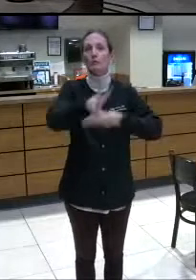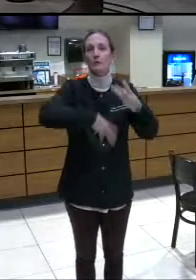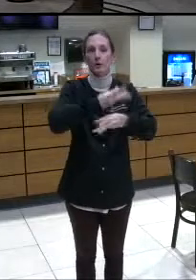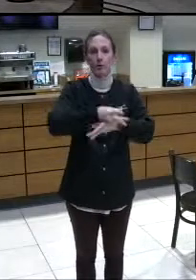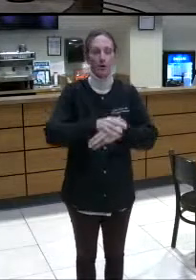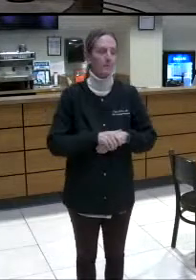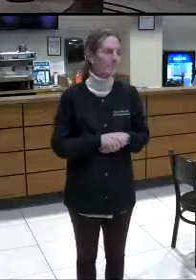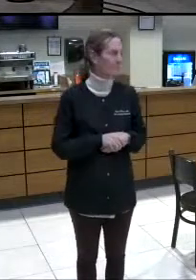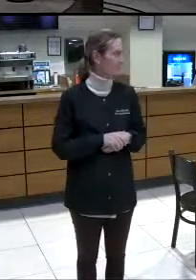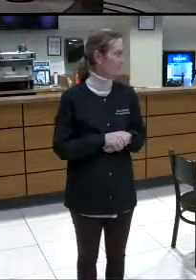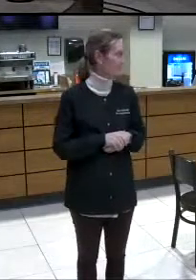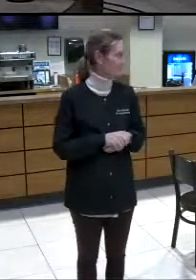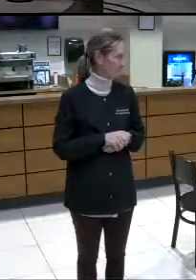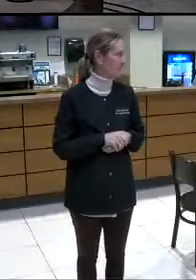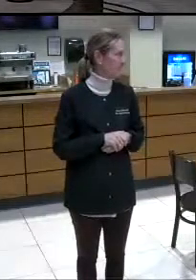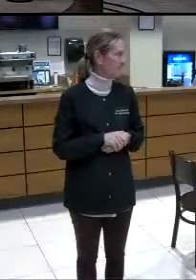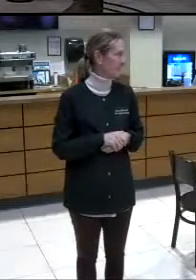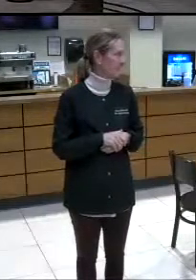Yeah.